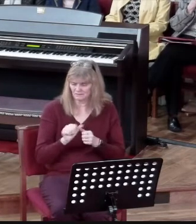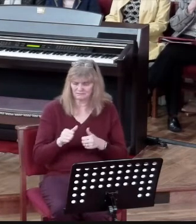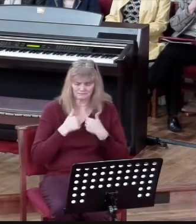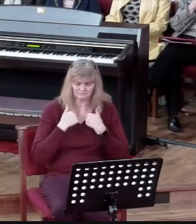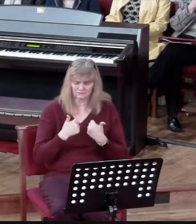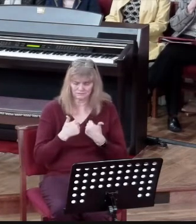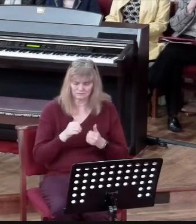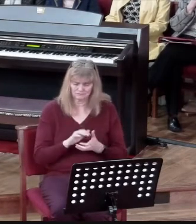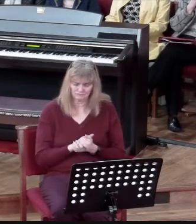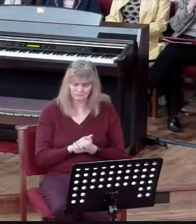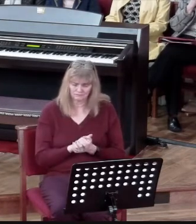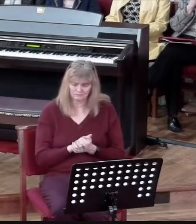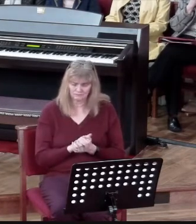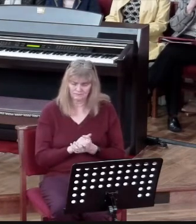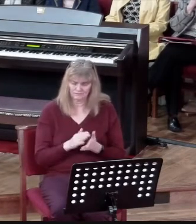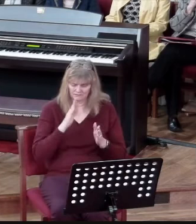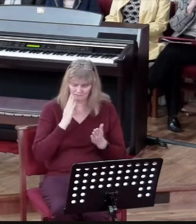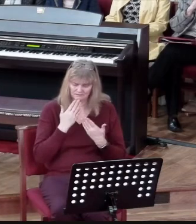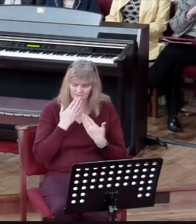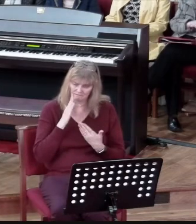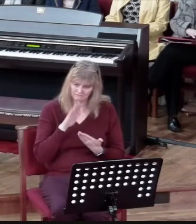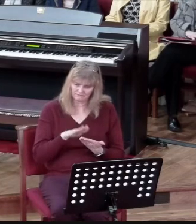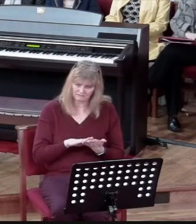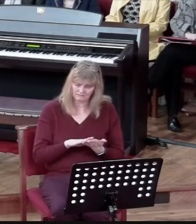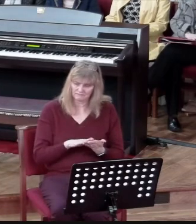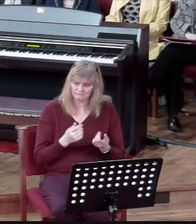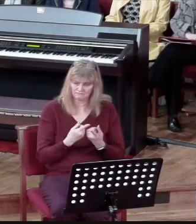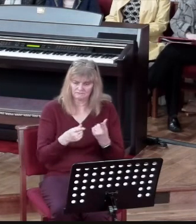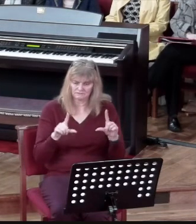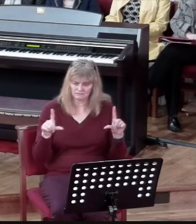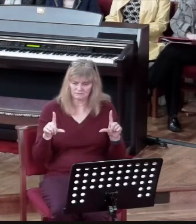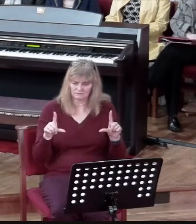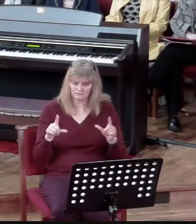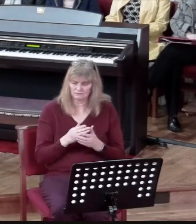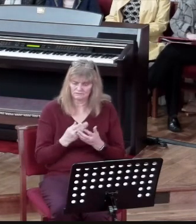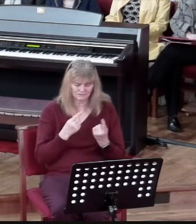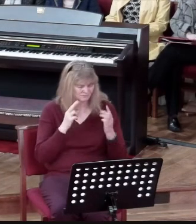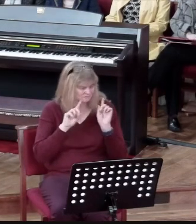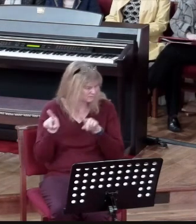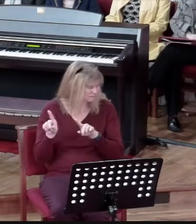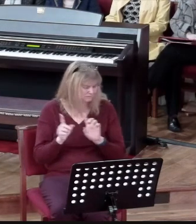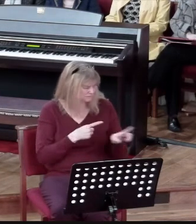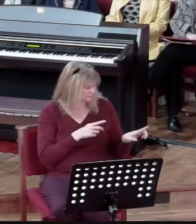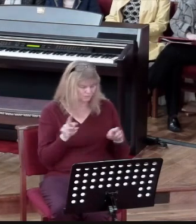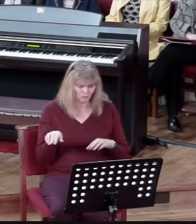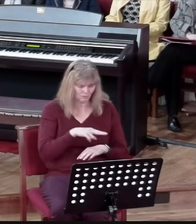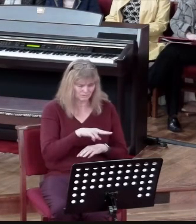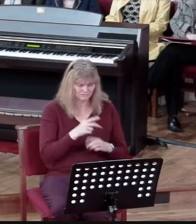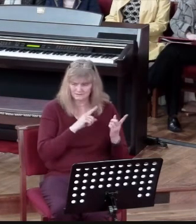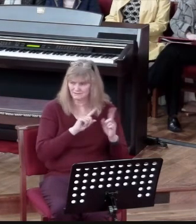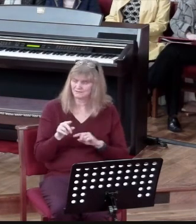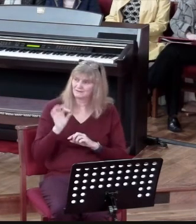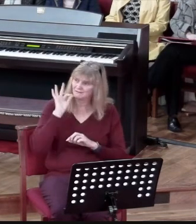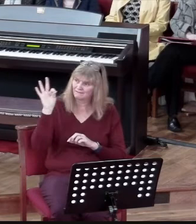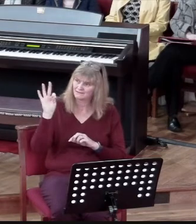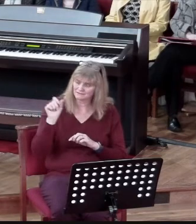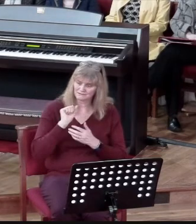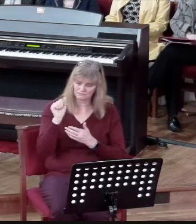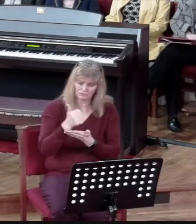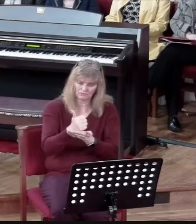Forgive us, Lord, for the times that we turn our backs upon you and walk away from you rather than turning towards